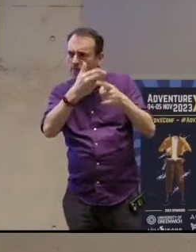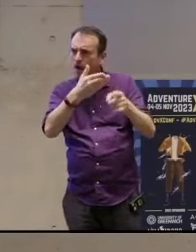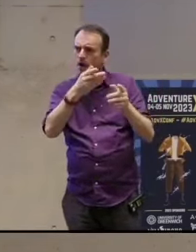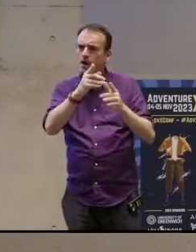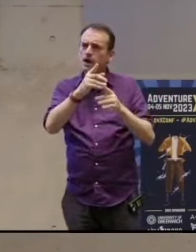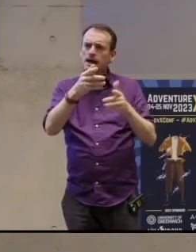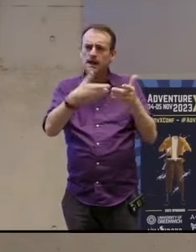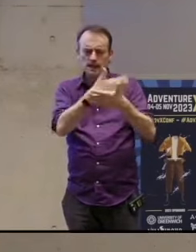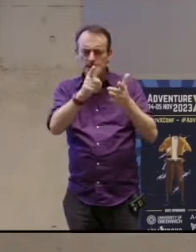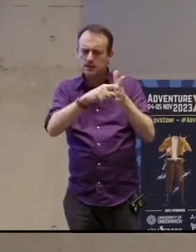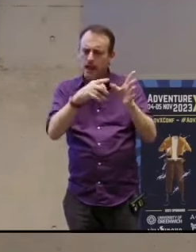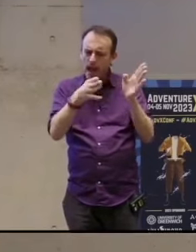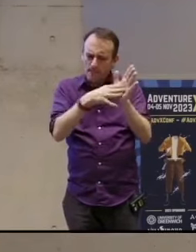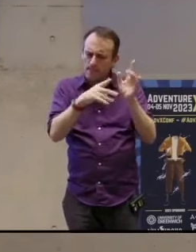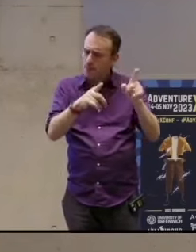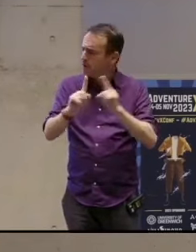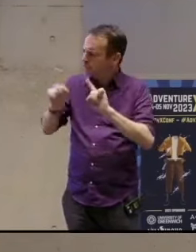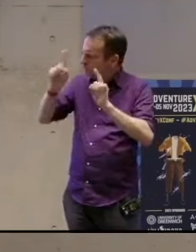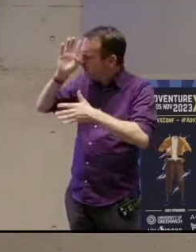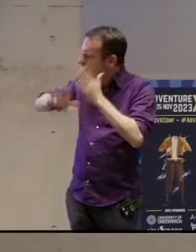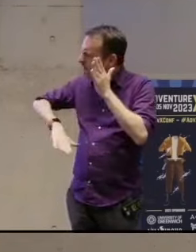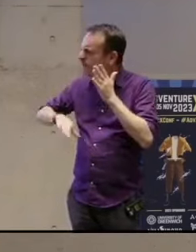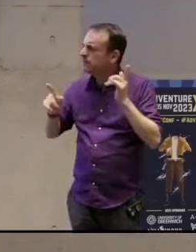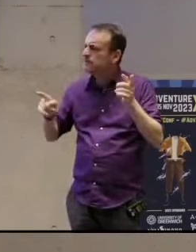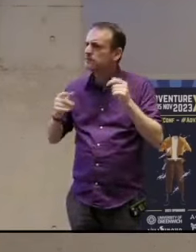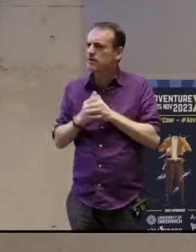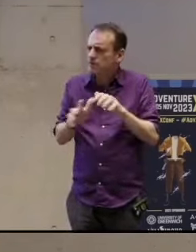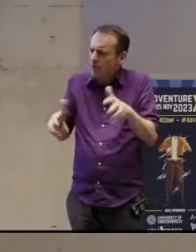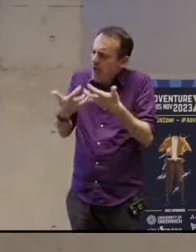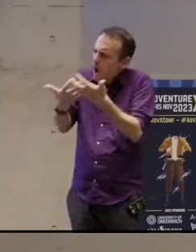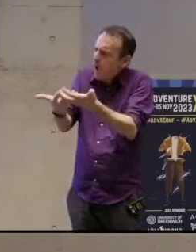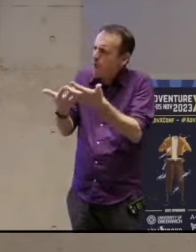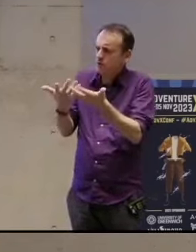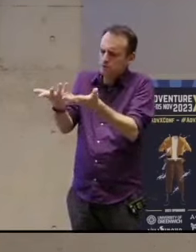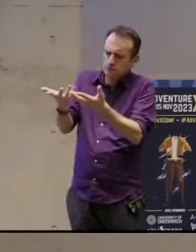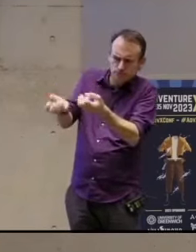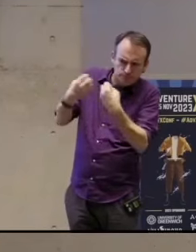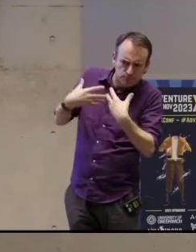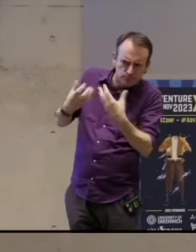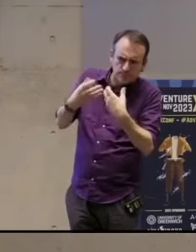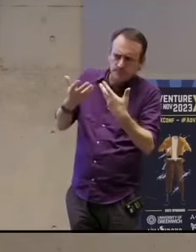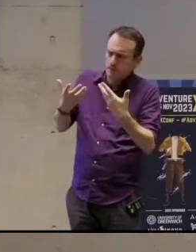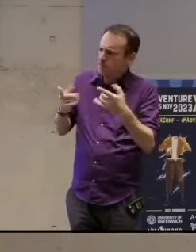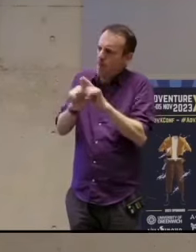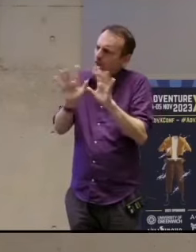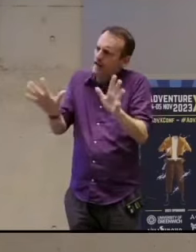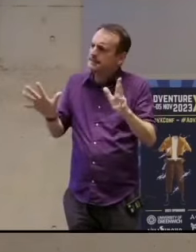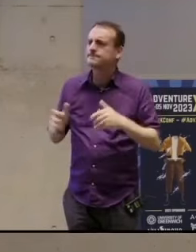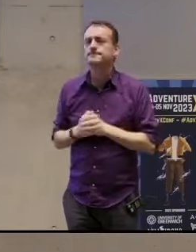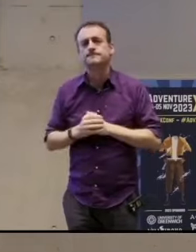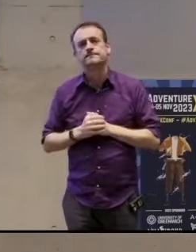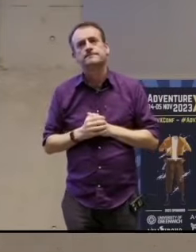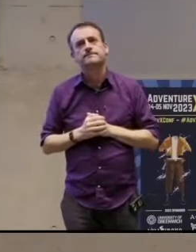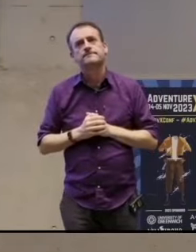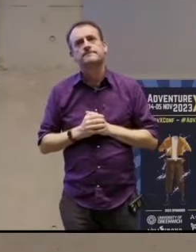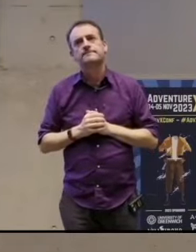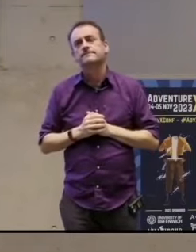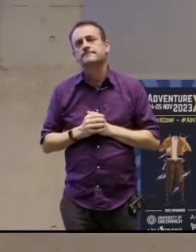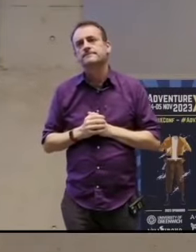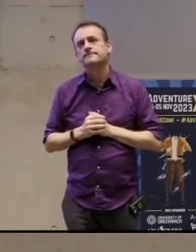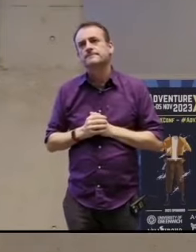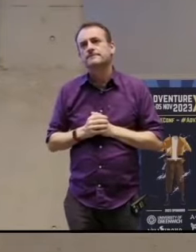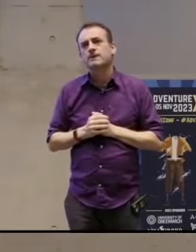quite limited for time. So just wondering how, if you could share a little bit of how that was. Sorry, could you,